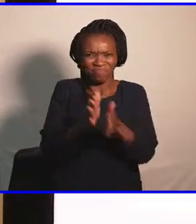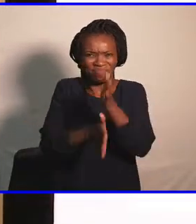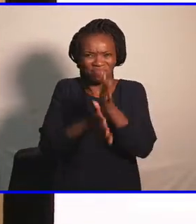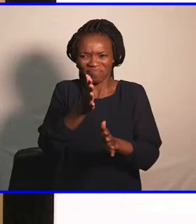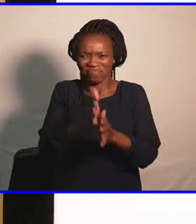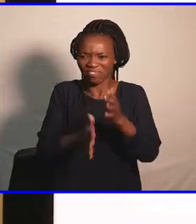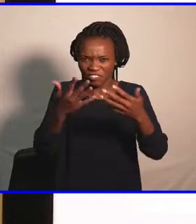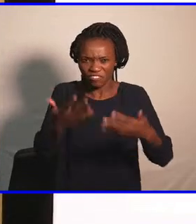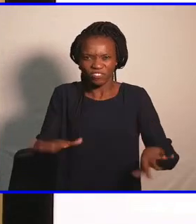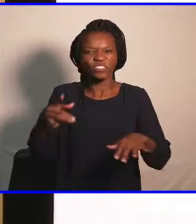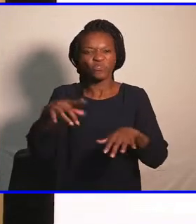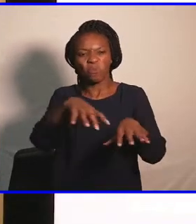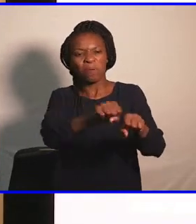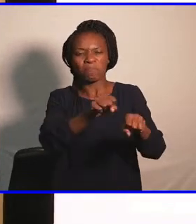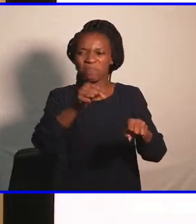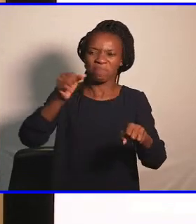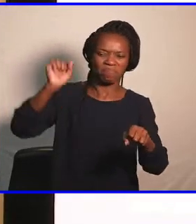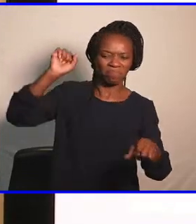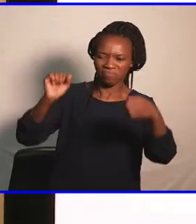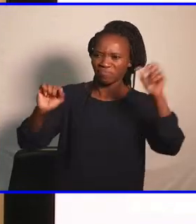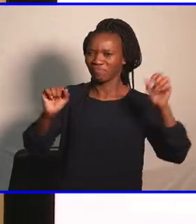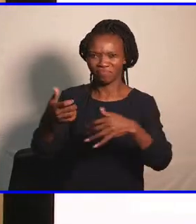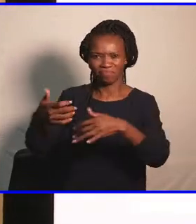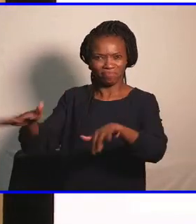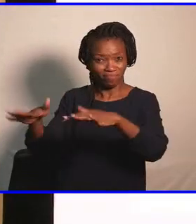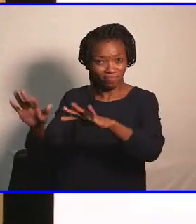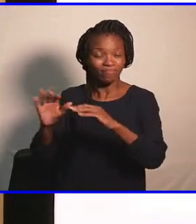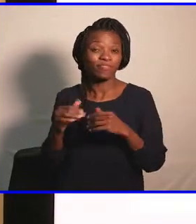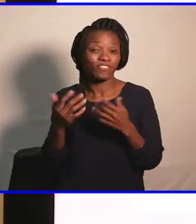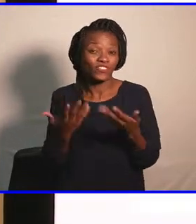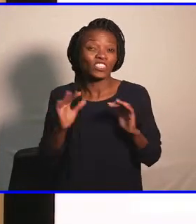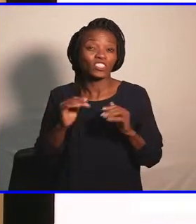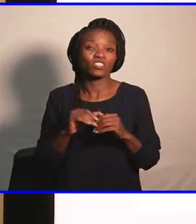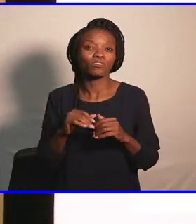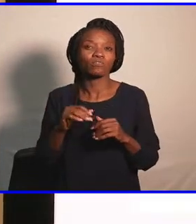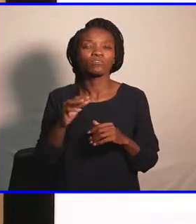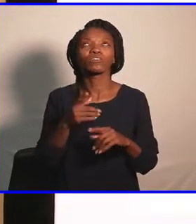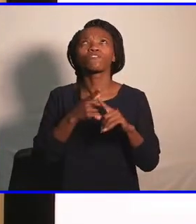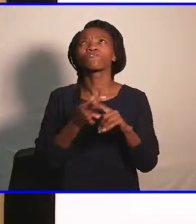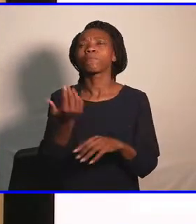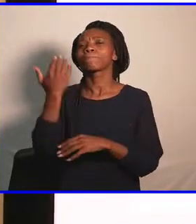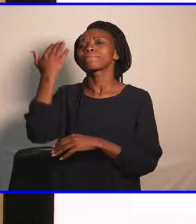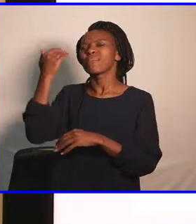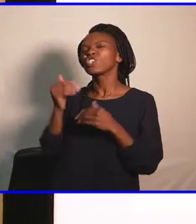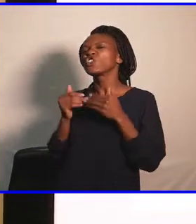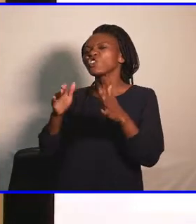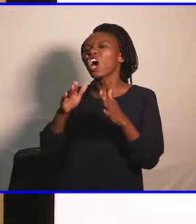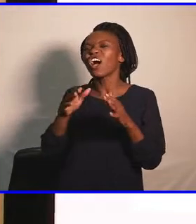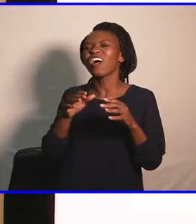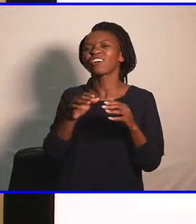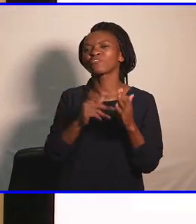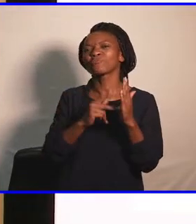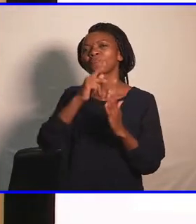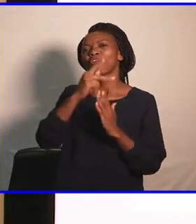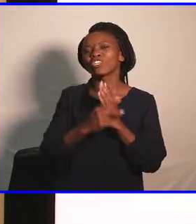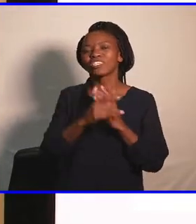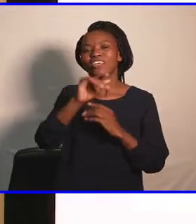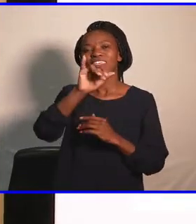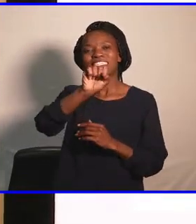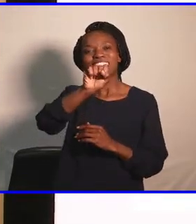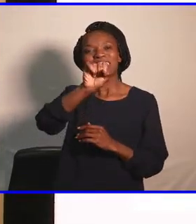that had encircled it. From the early days of SIACA, which transformed SARS from